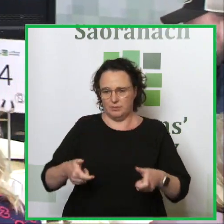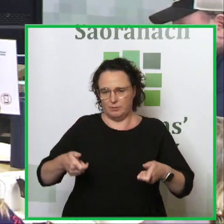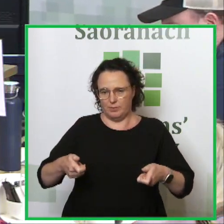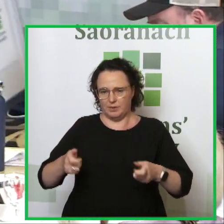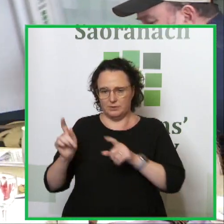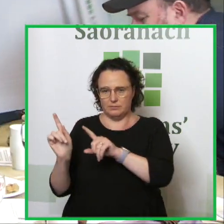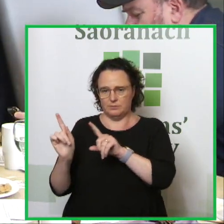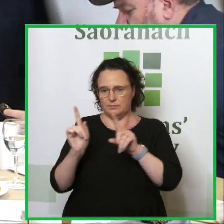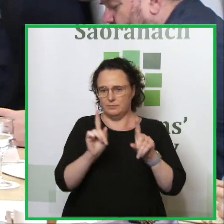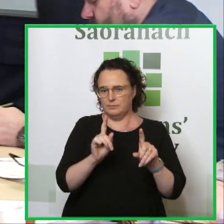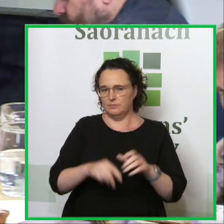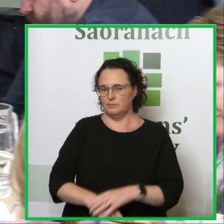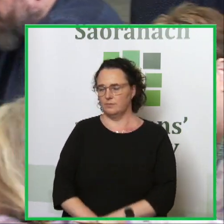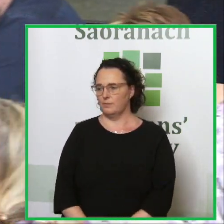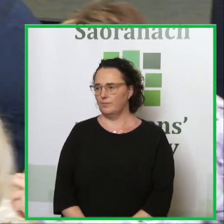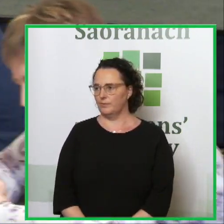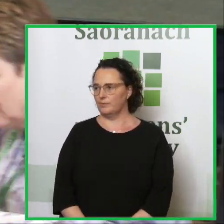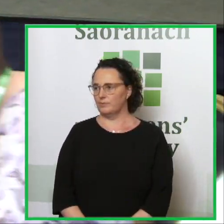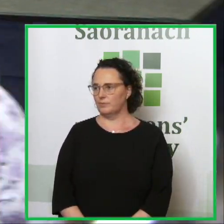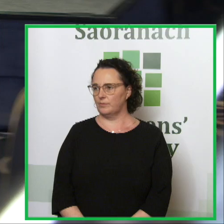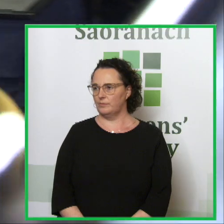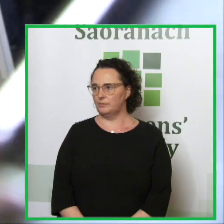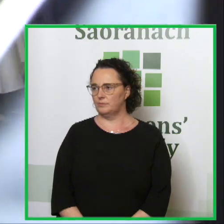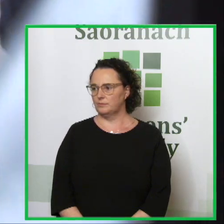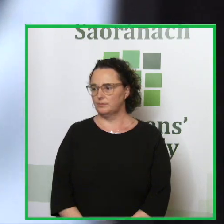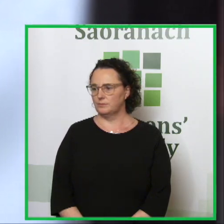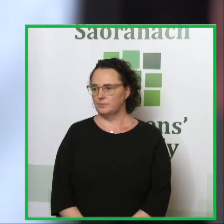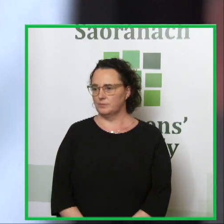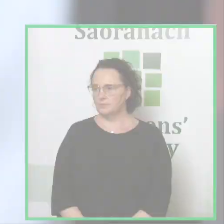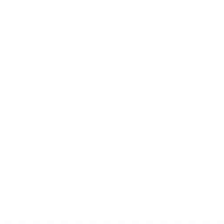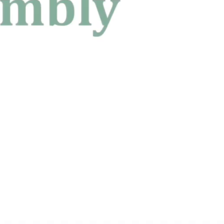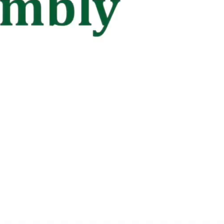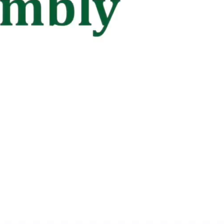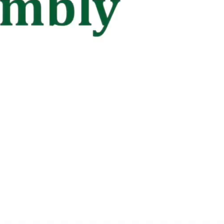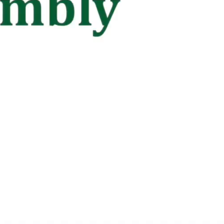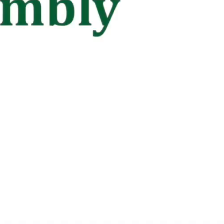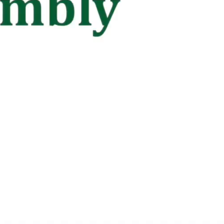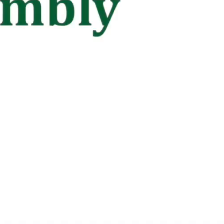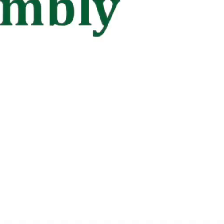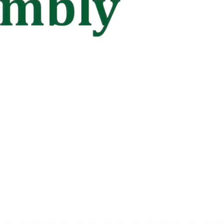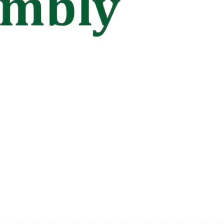3. Ballot paper 4. So we're on 5, is it? Yeah.